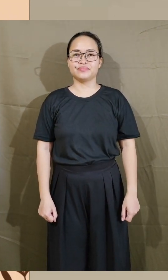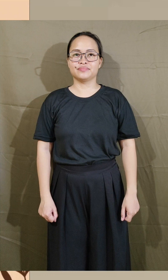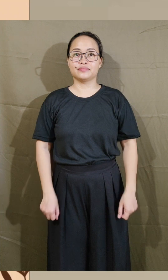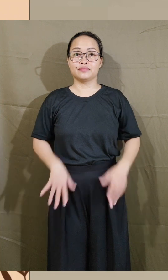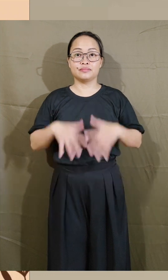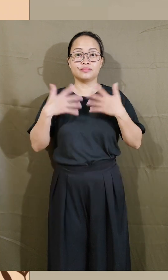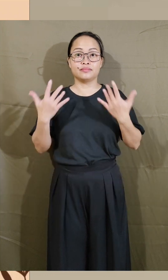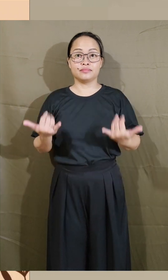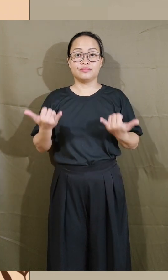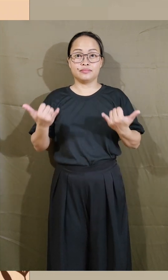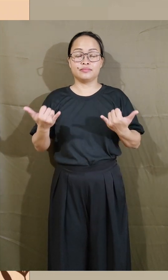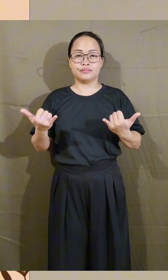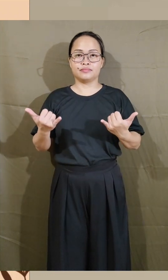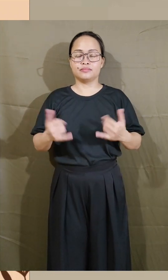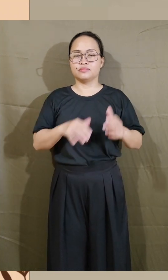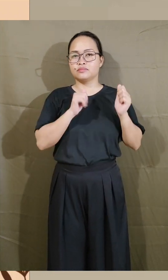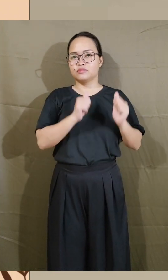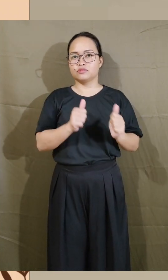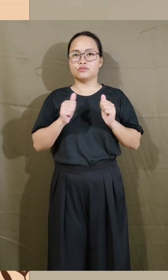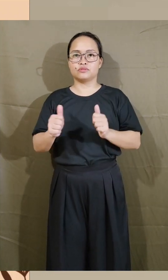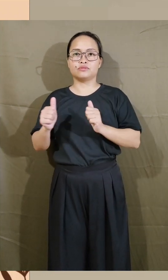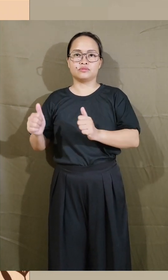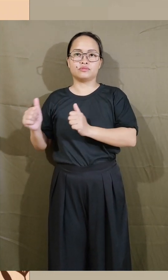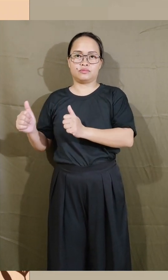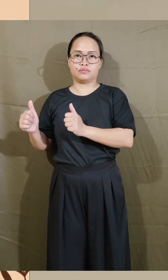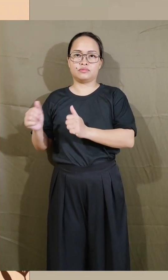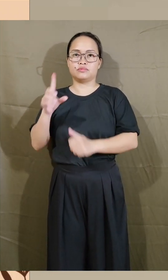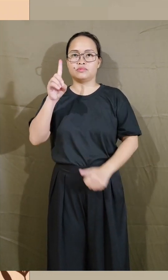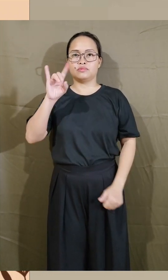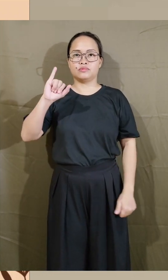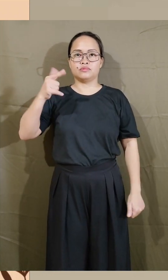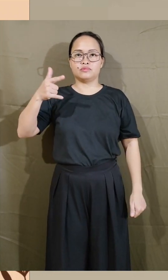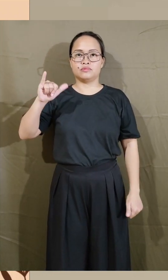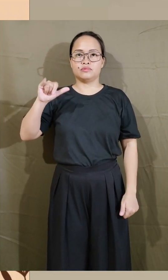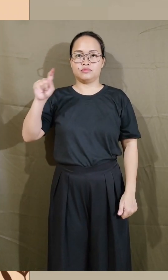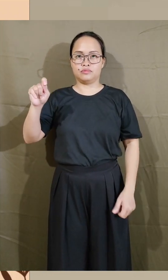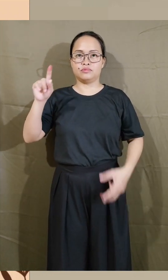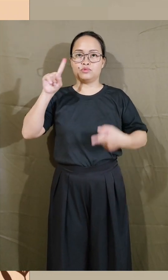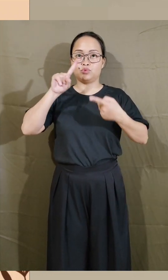Now we will place the digits to the respective places.